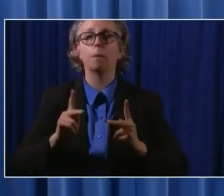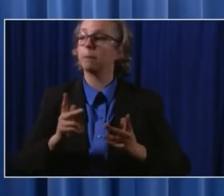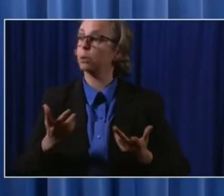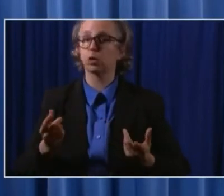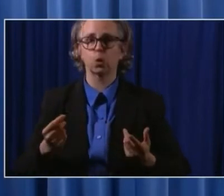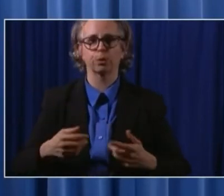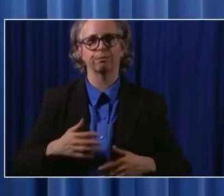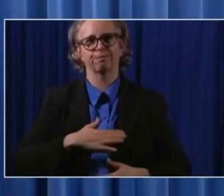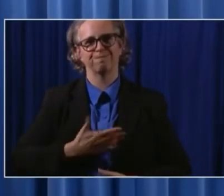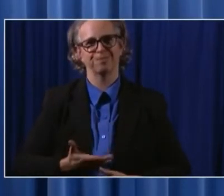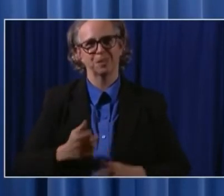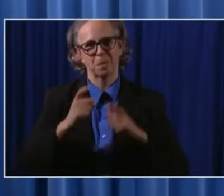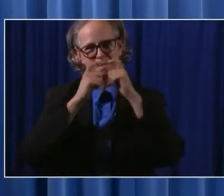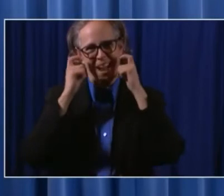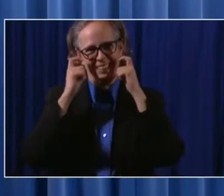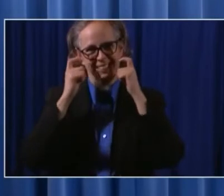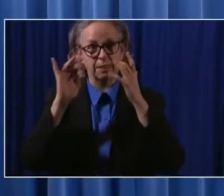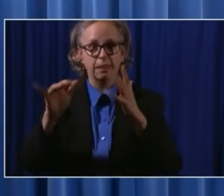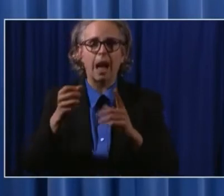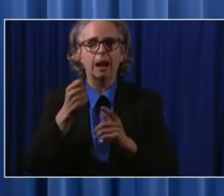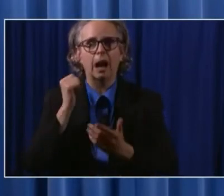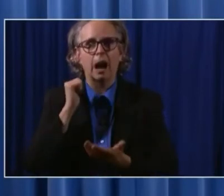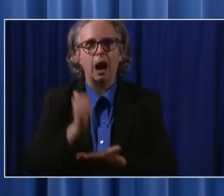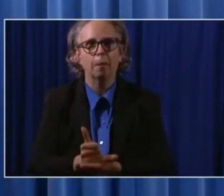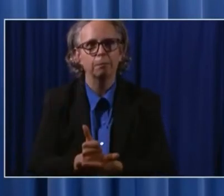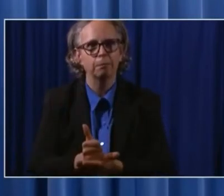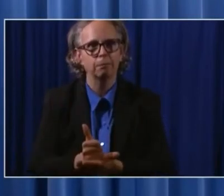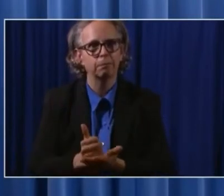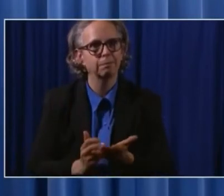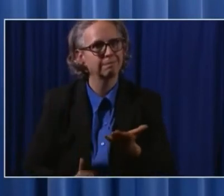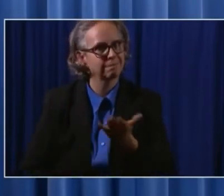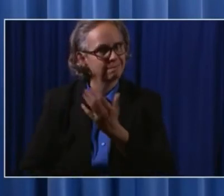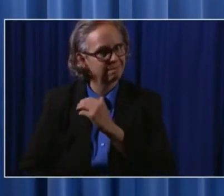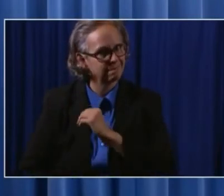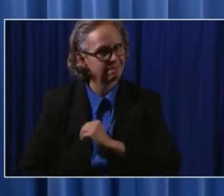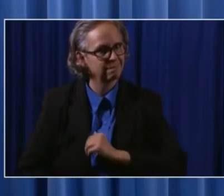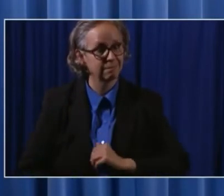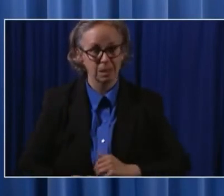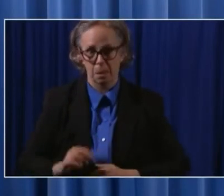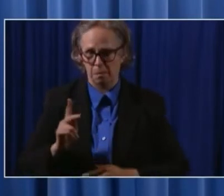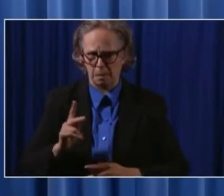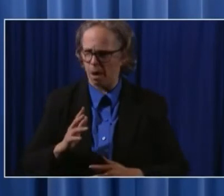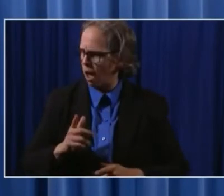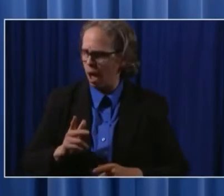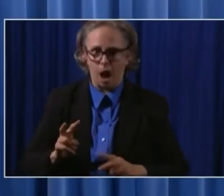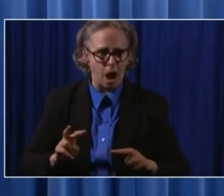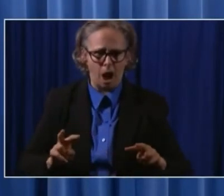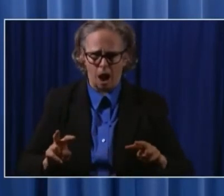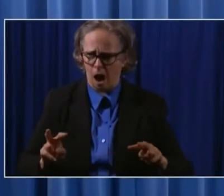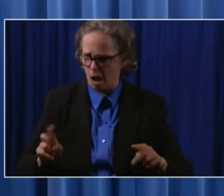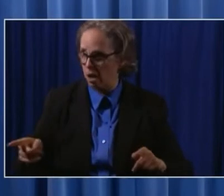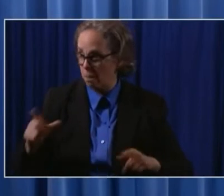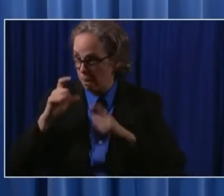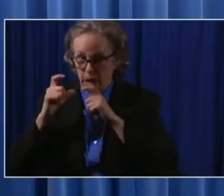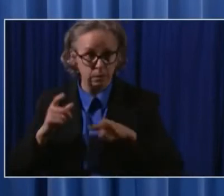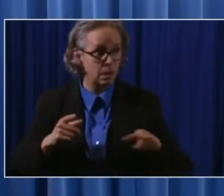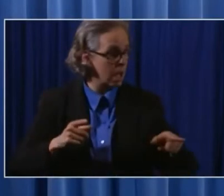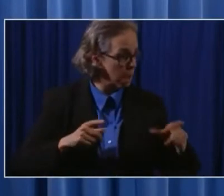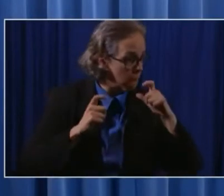It matters. It makes a difference. And if we can continue to get people to focus in all 88 counties on wearing masks when they're out in